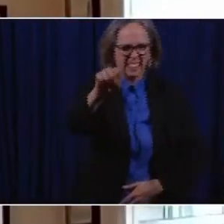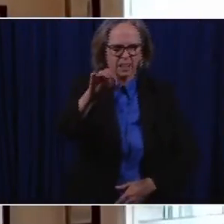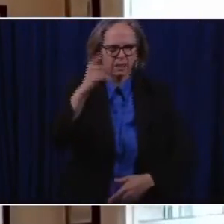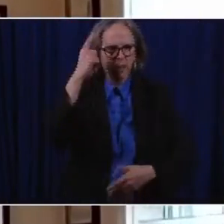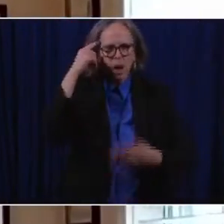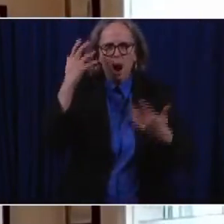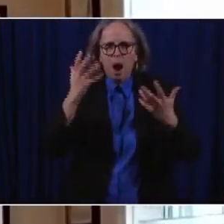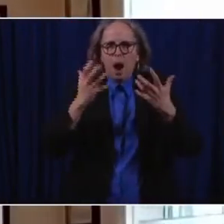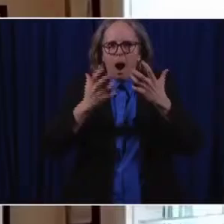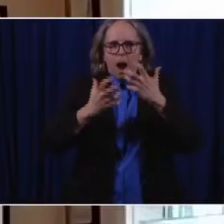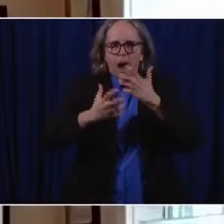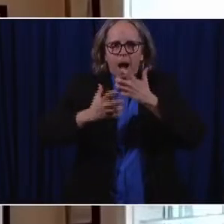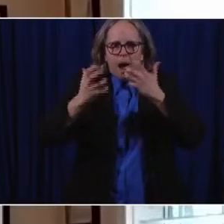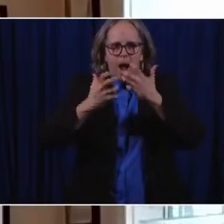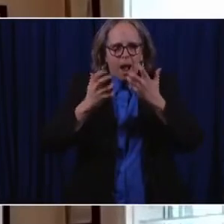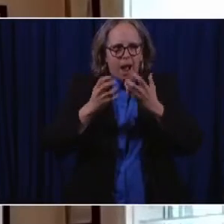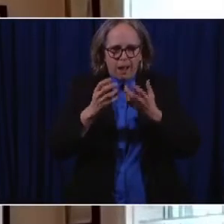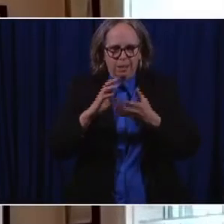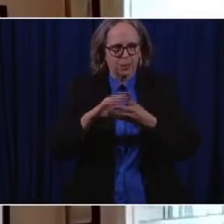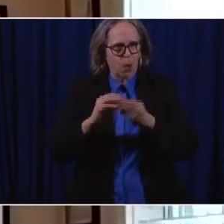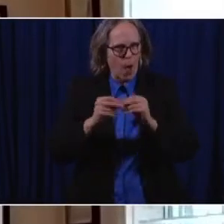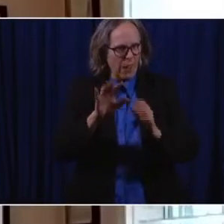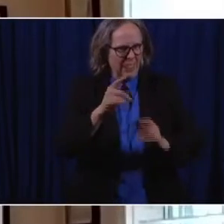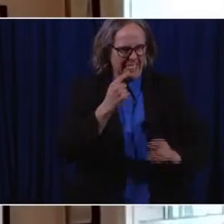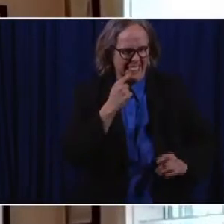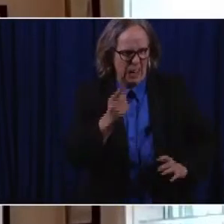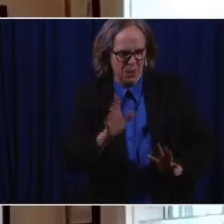our hospitals and our healthcare organizations'